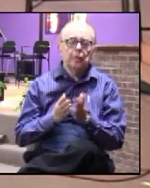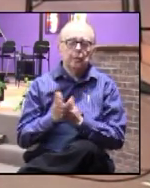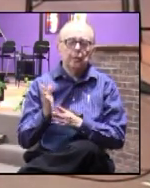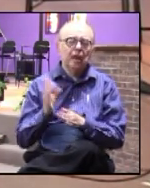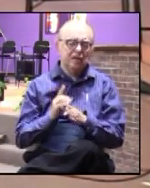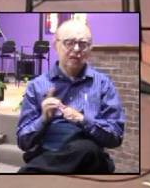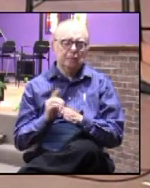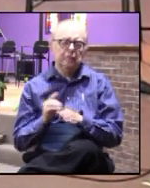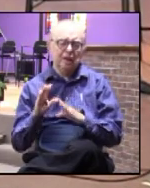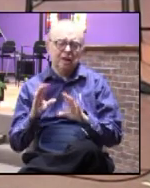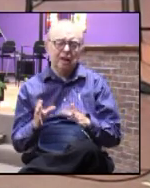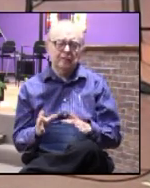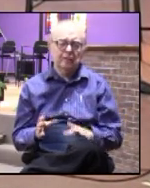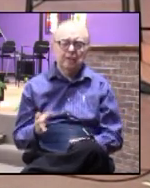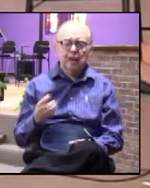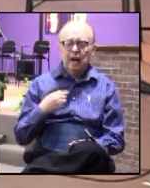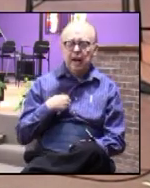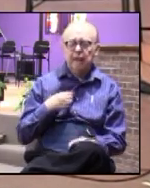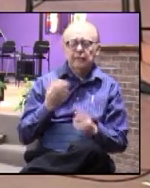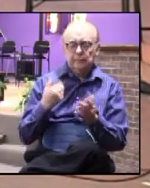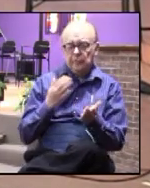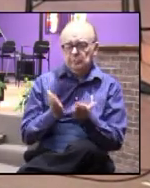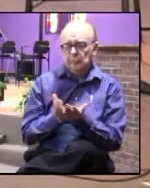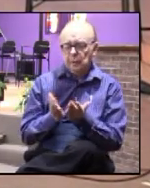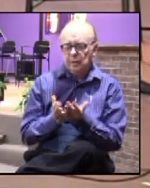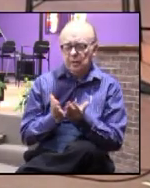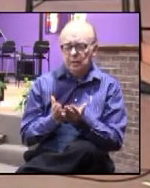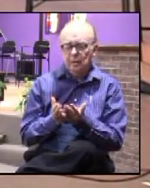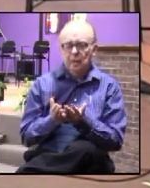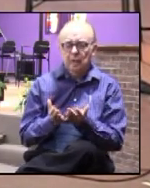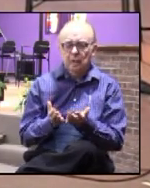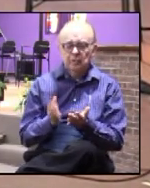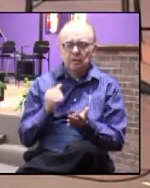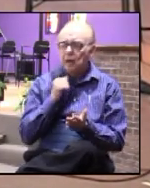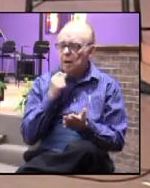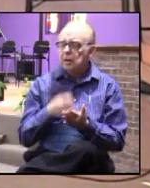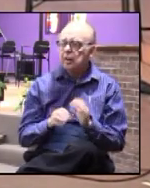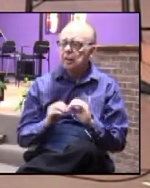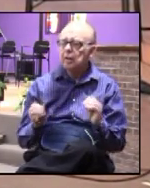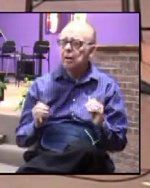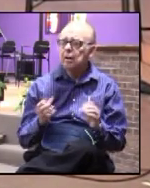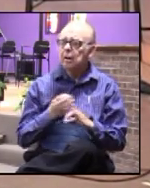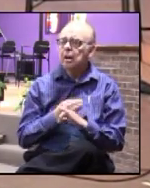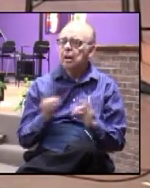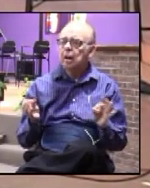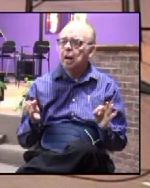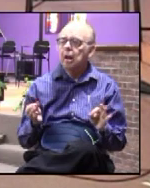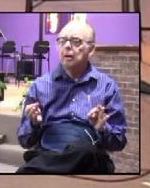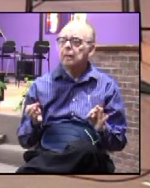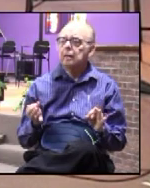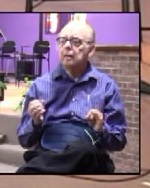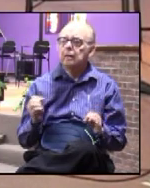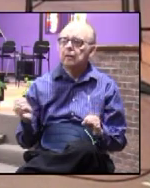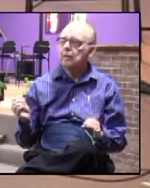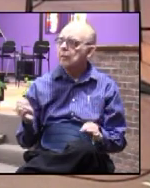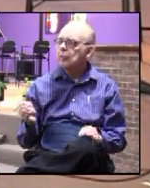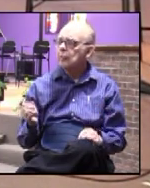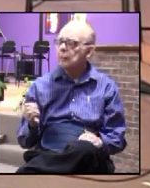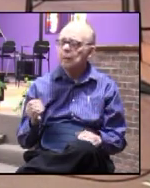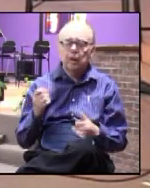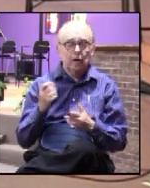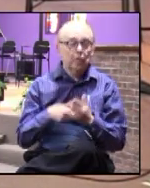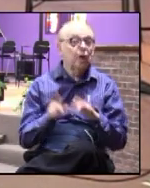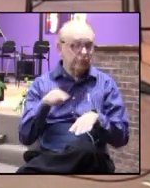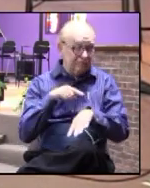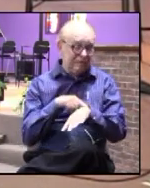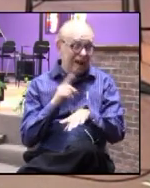discipline. I actually have the book that doesn't cost you anything. It's all free, and so it's just going to cost you some